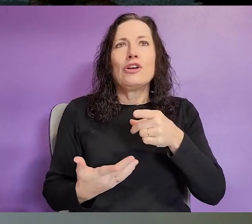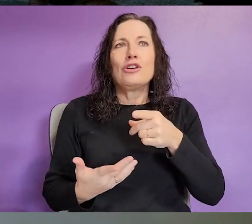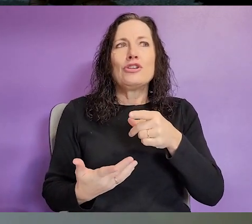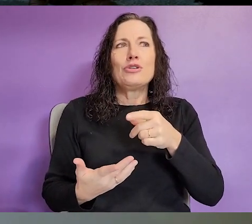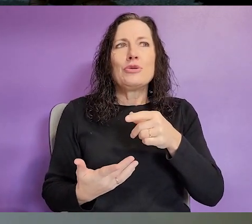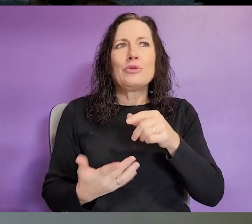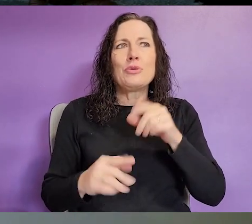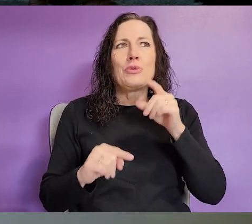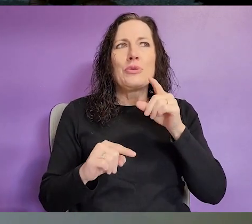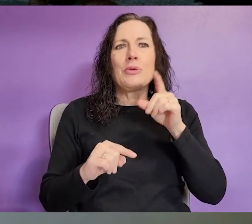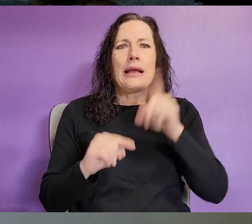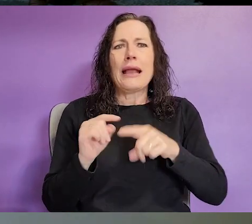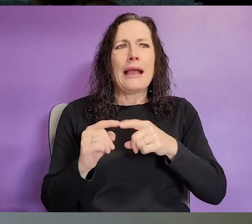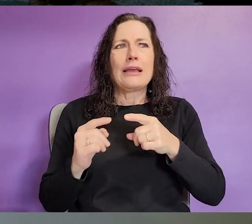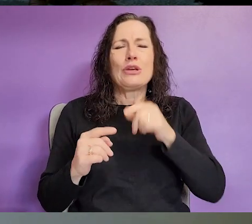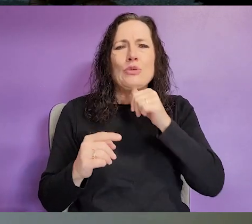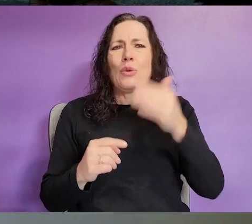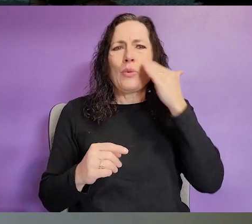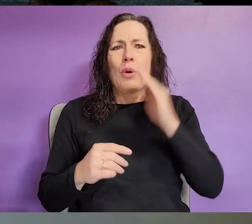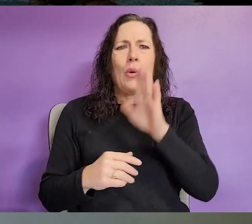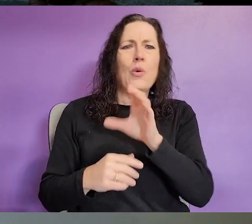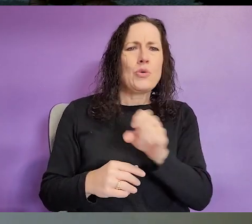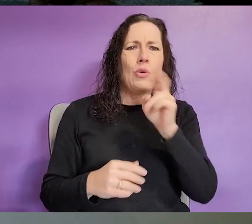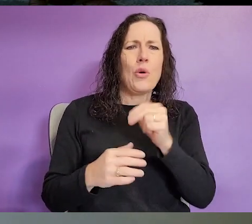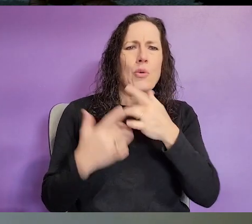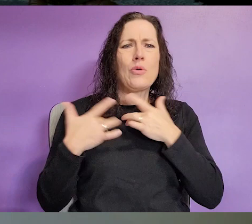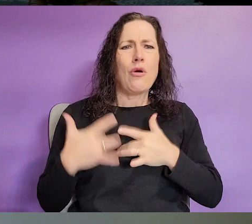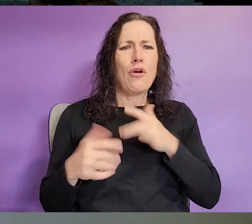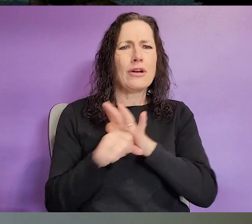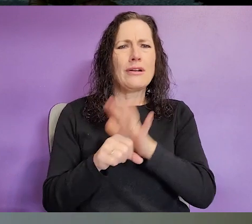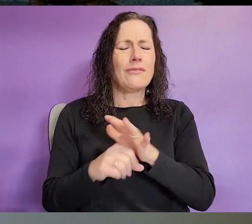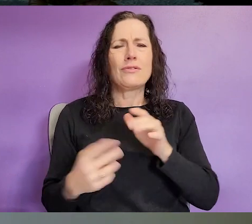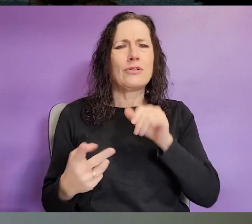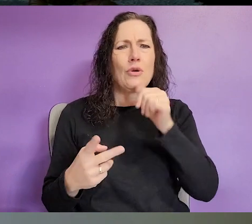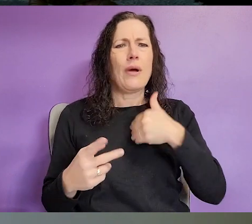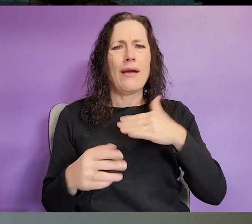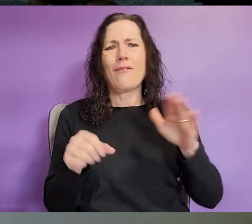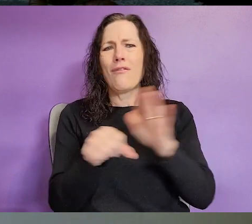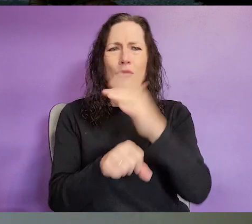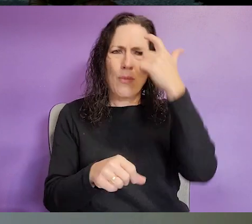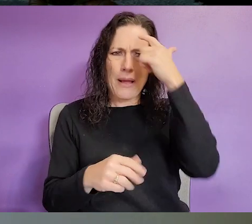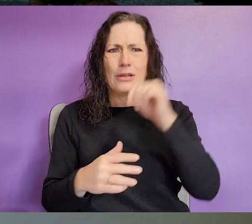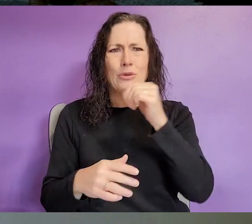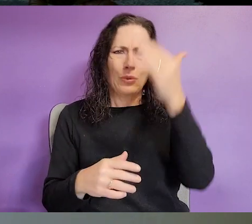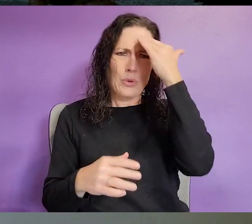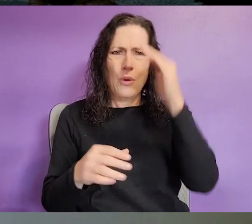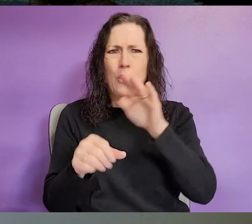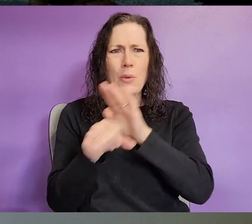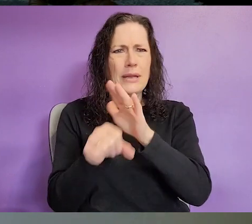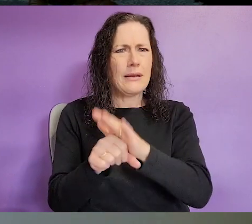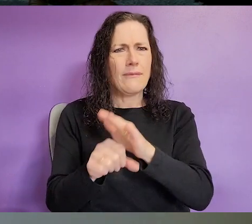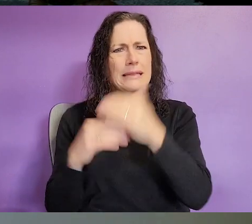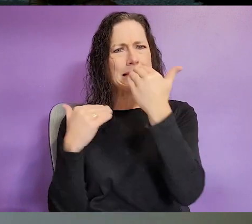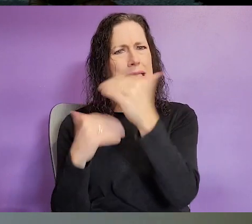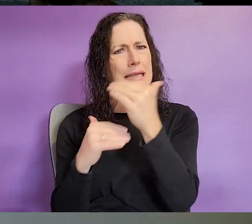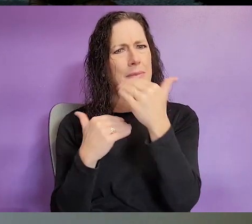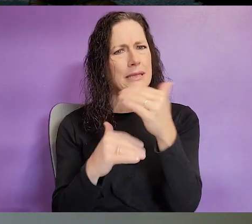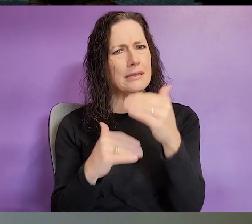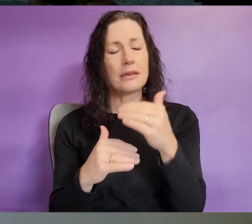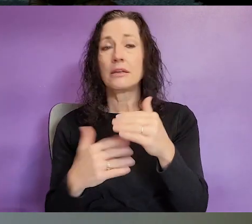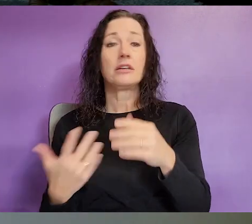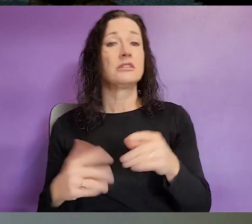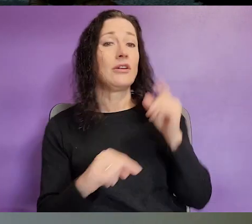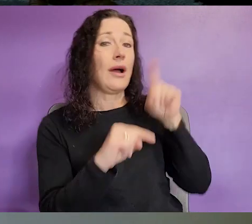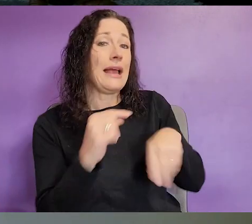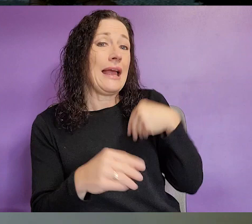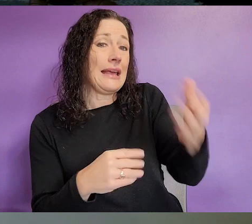You don't have possession of your heart enough. You don't have possession of your mind. And you can't give